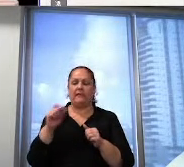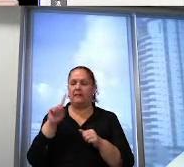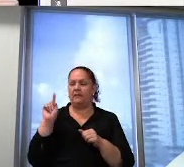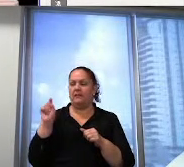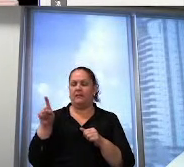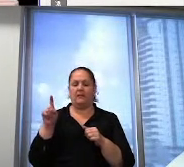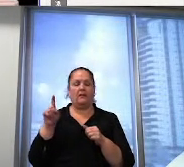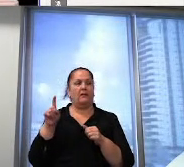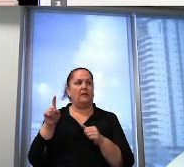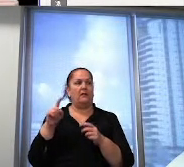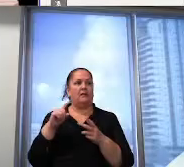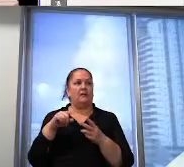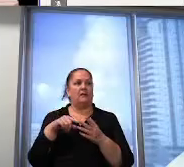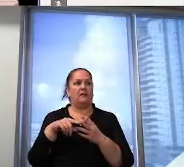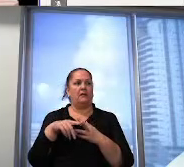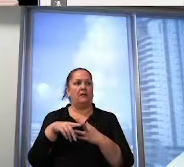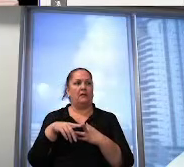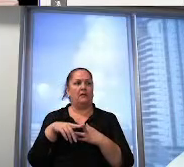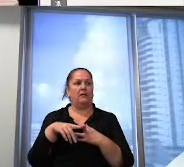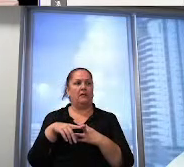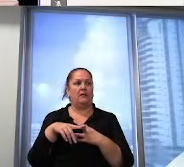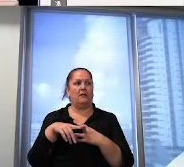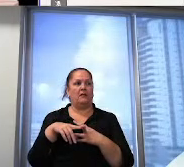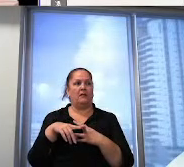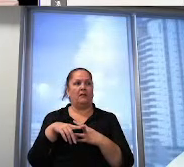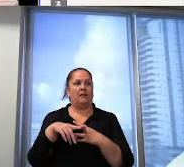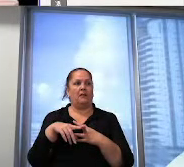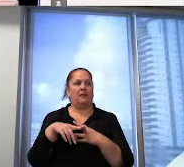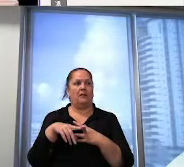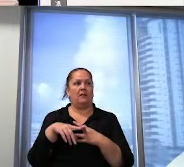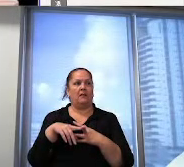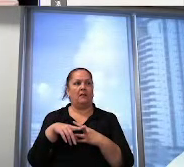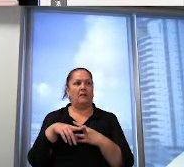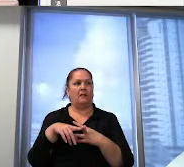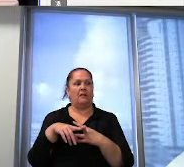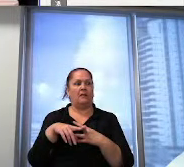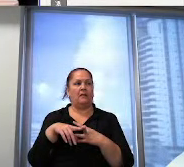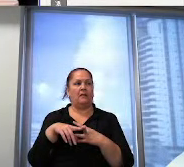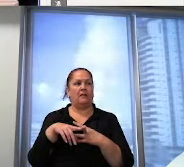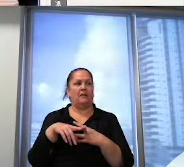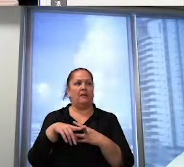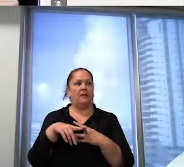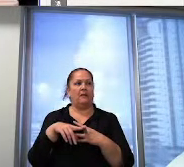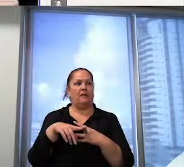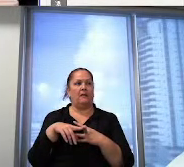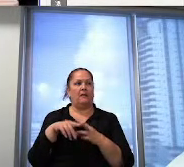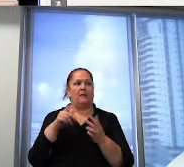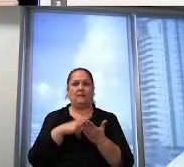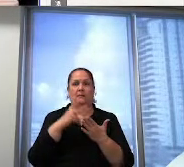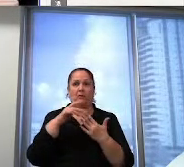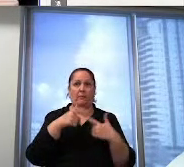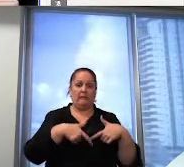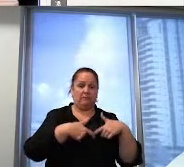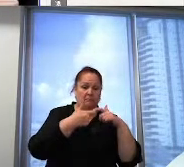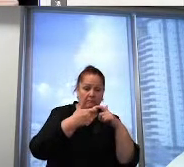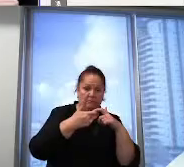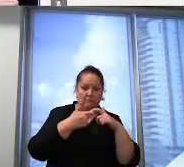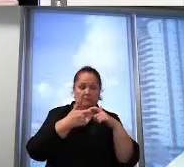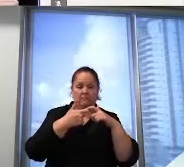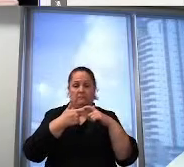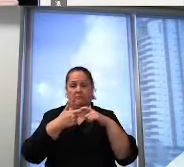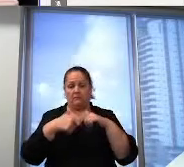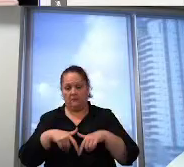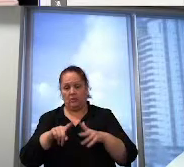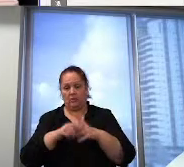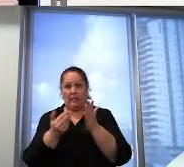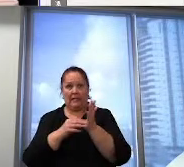And my other question is, does this start program that we're having now for lack of funds, does that increase